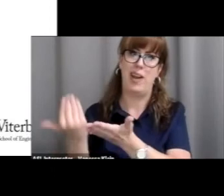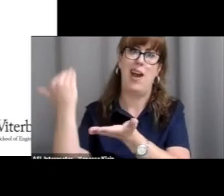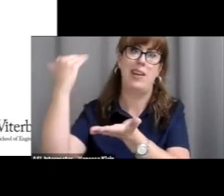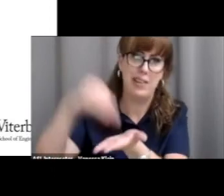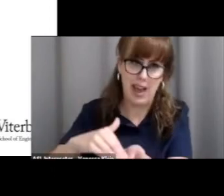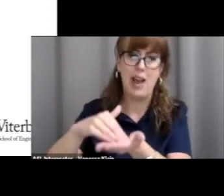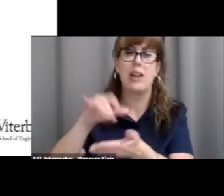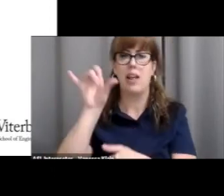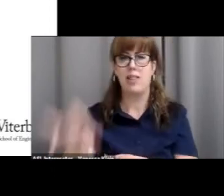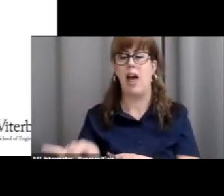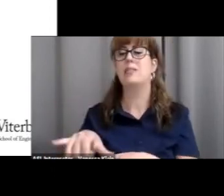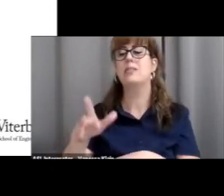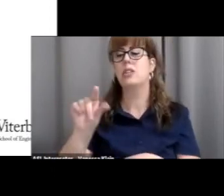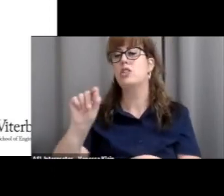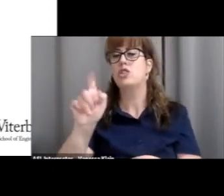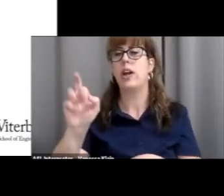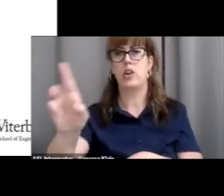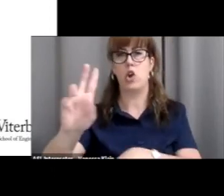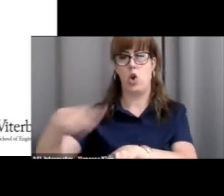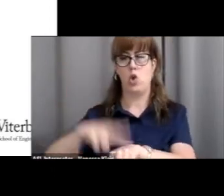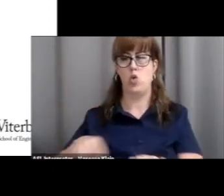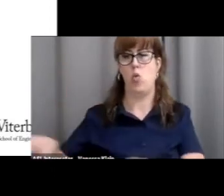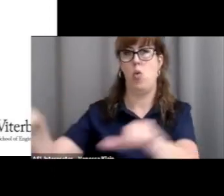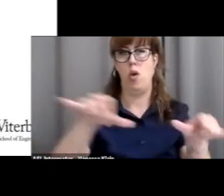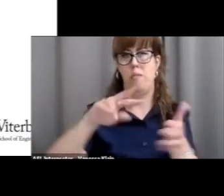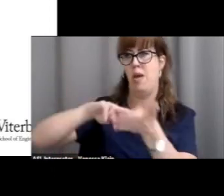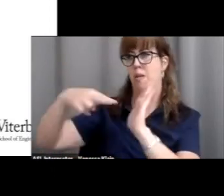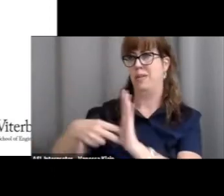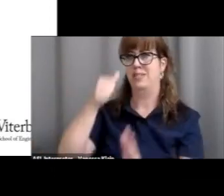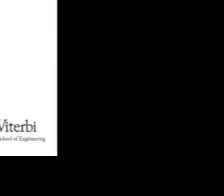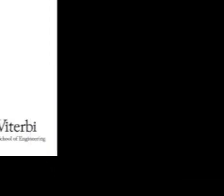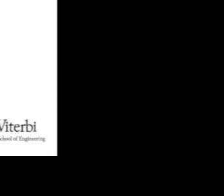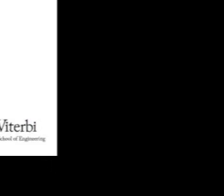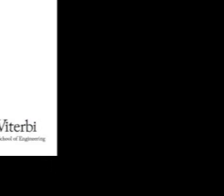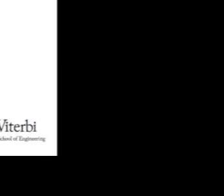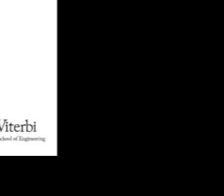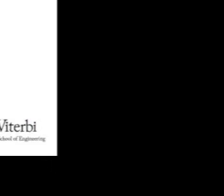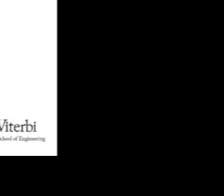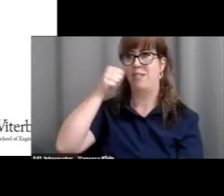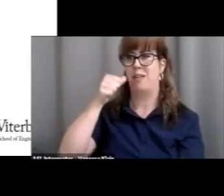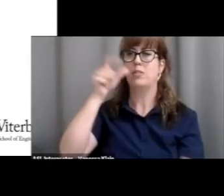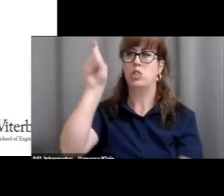be, have a certain look, right? A skinnier body type.